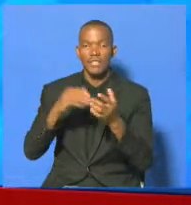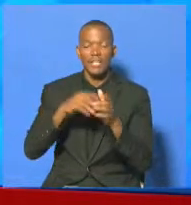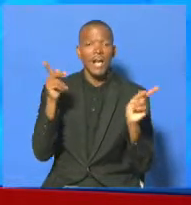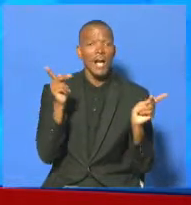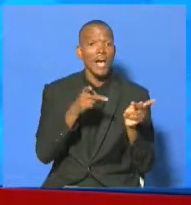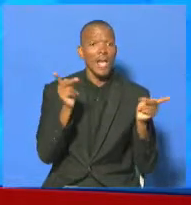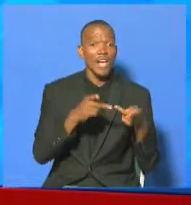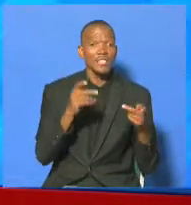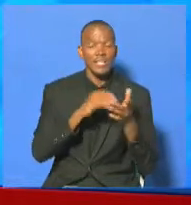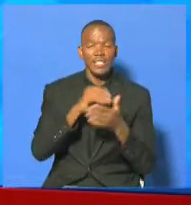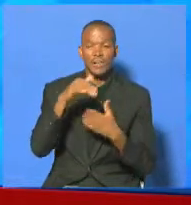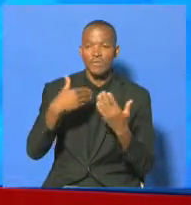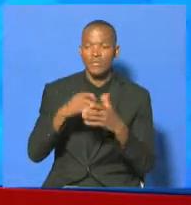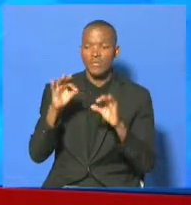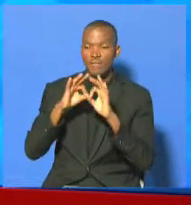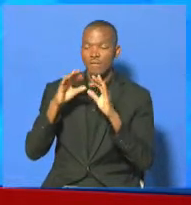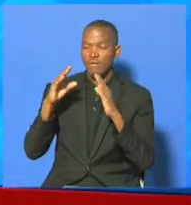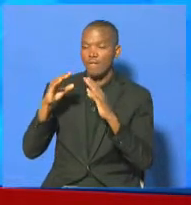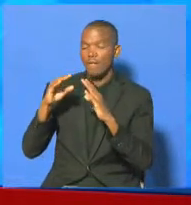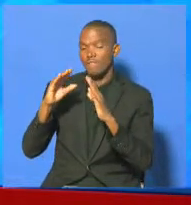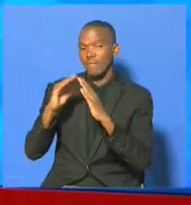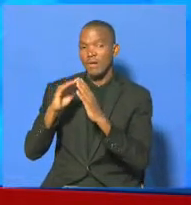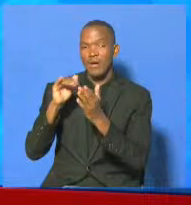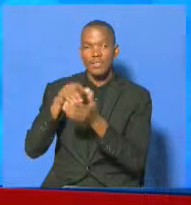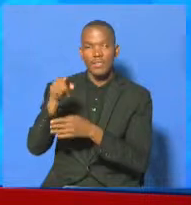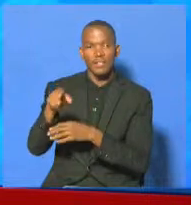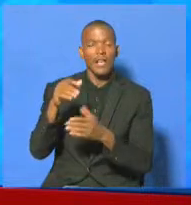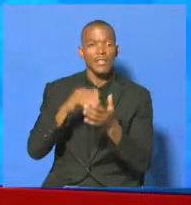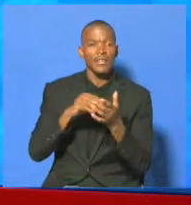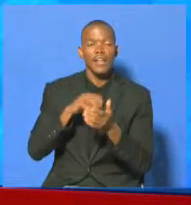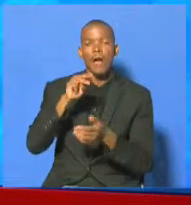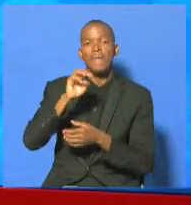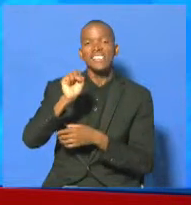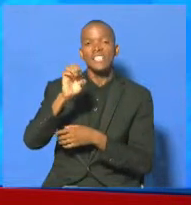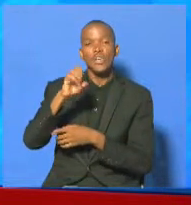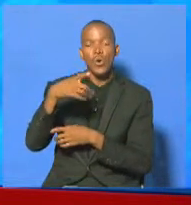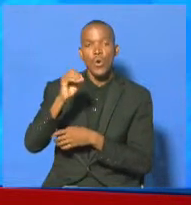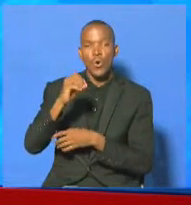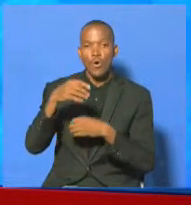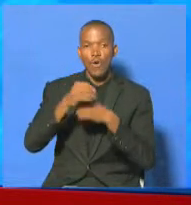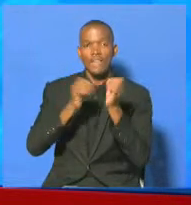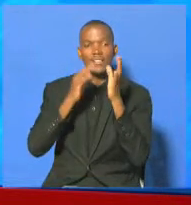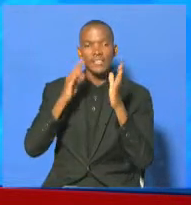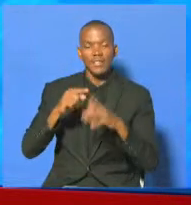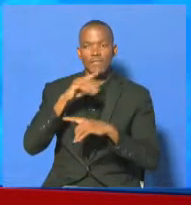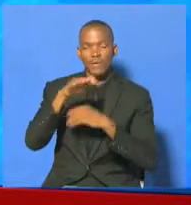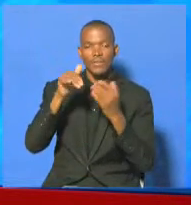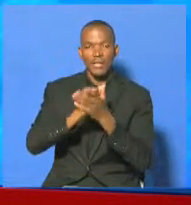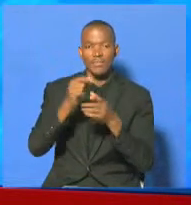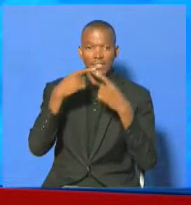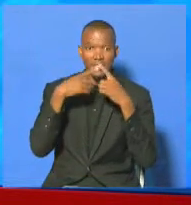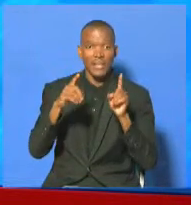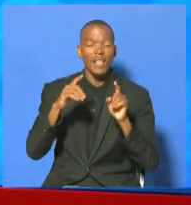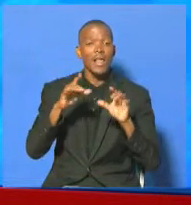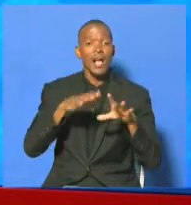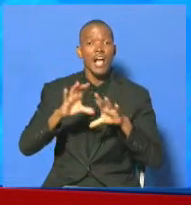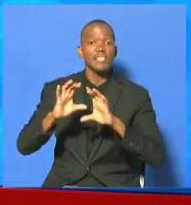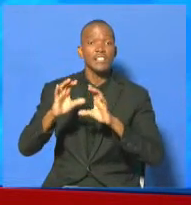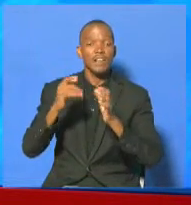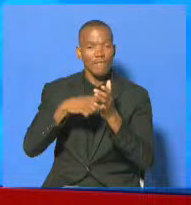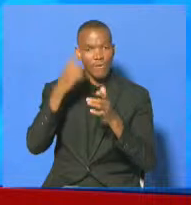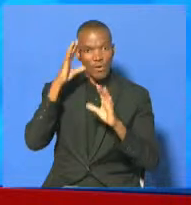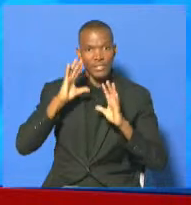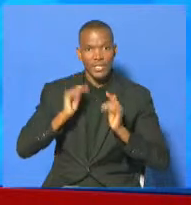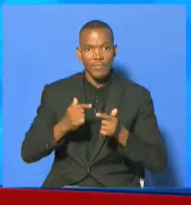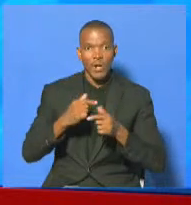number of households. This was revealed by Ms. Masego Pitso, who is the Principal Development Officer, when updating Sabon District Council on the